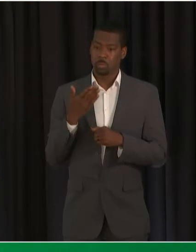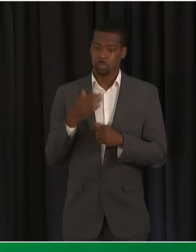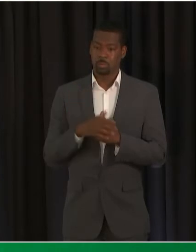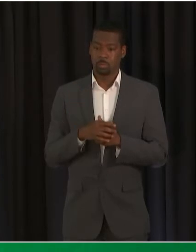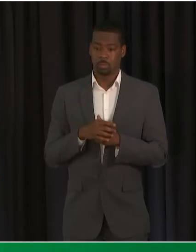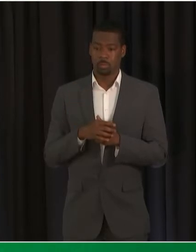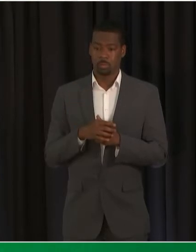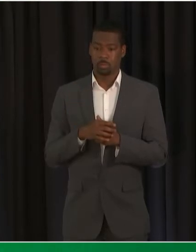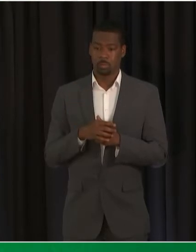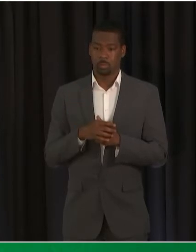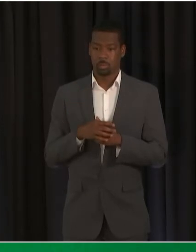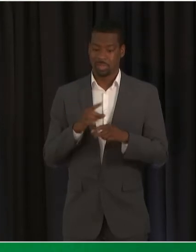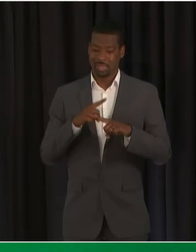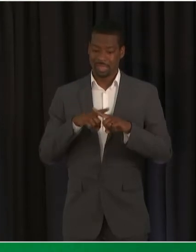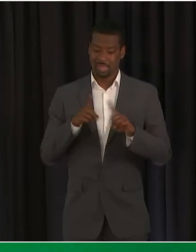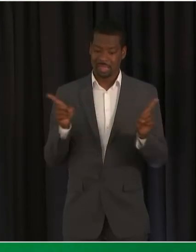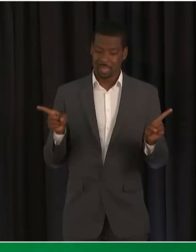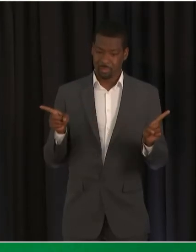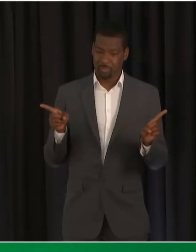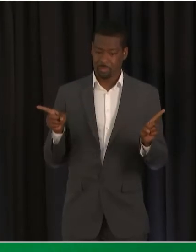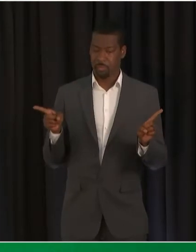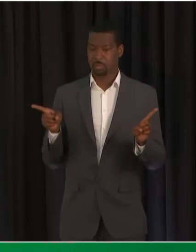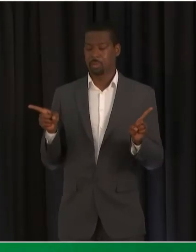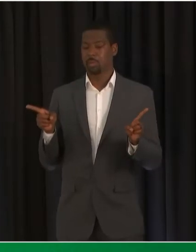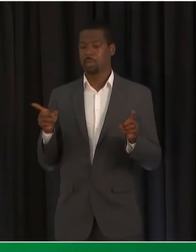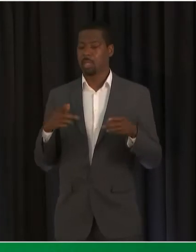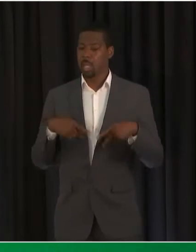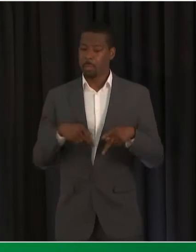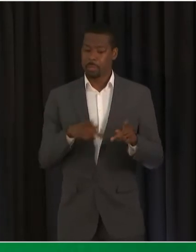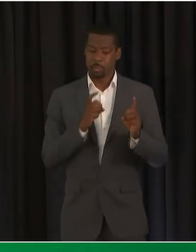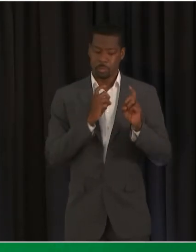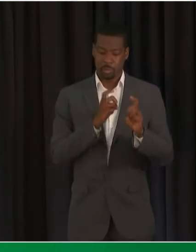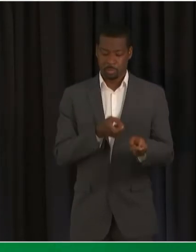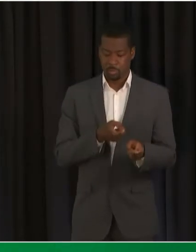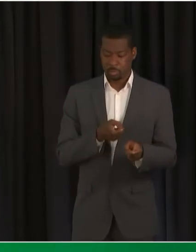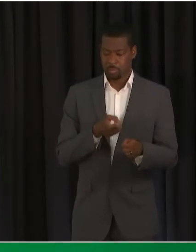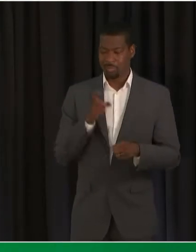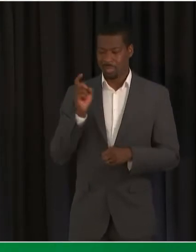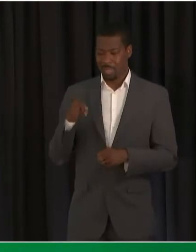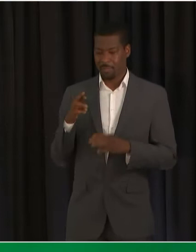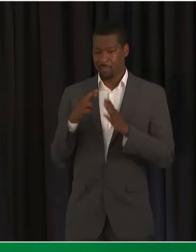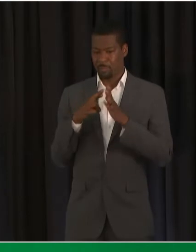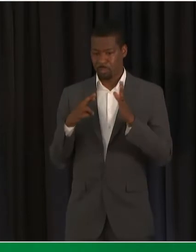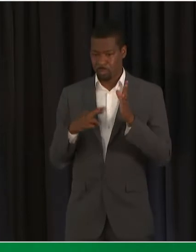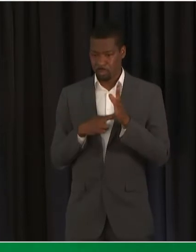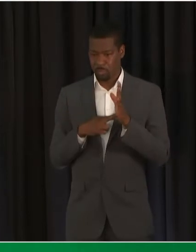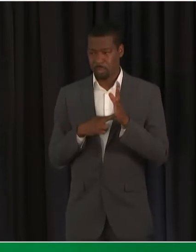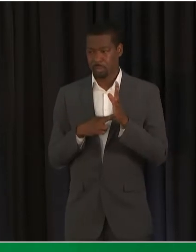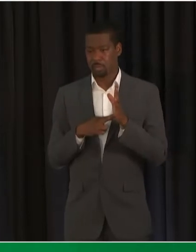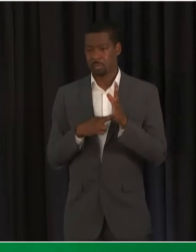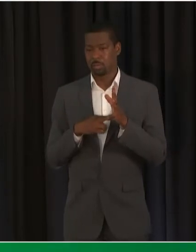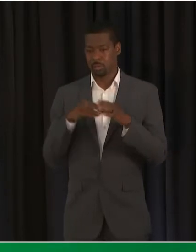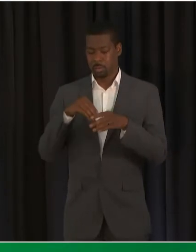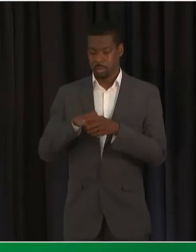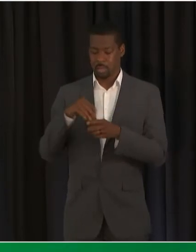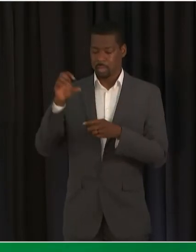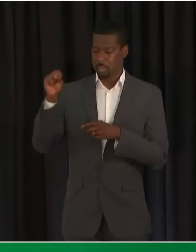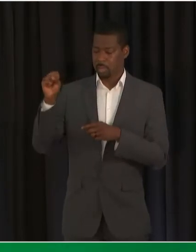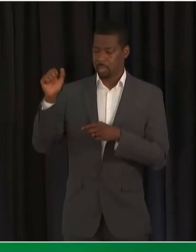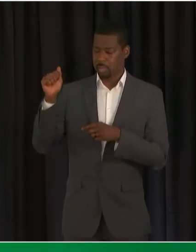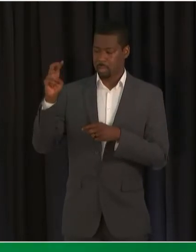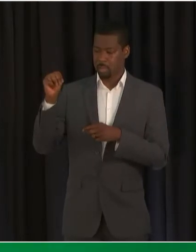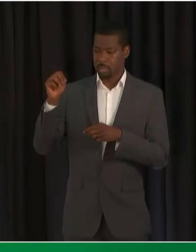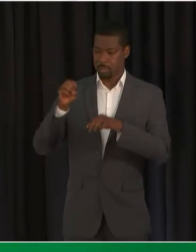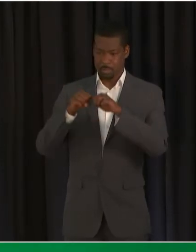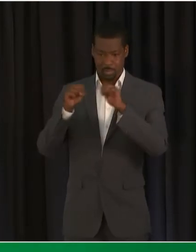part. Unlike the Shuttered Venue Opportunity Grant, where you actually have to register in the SAM